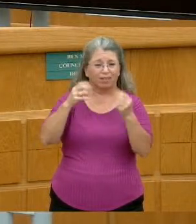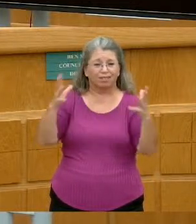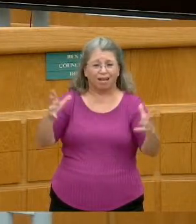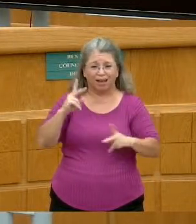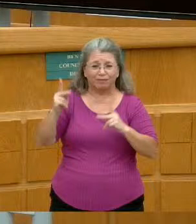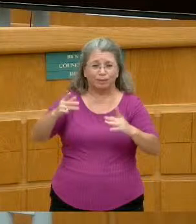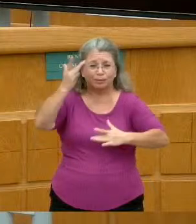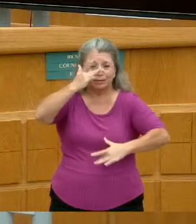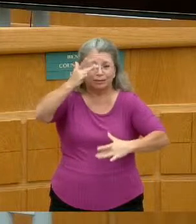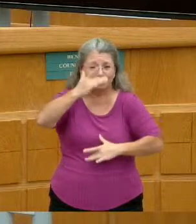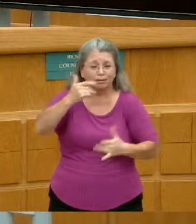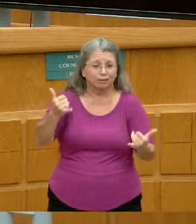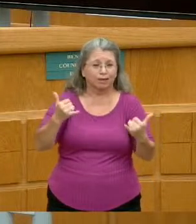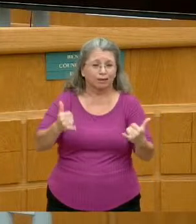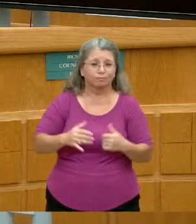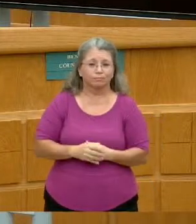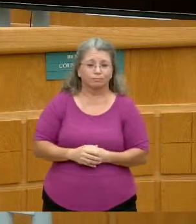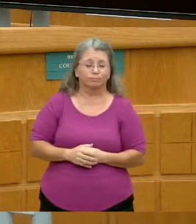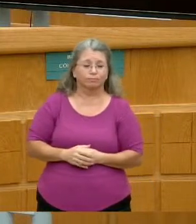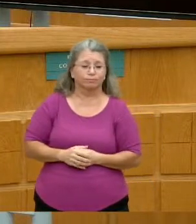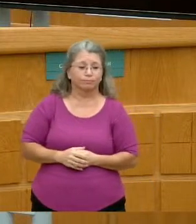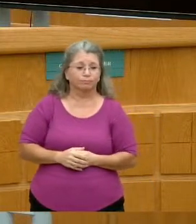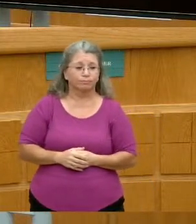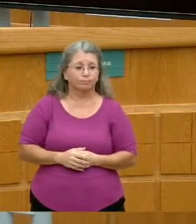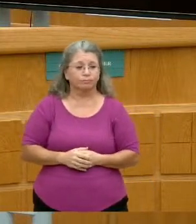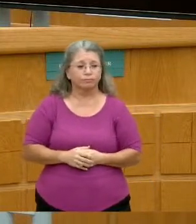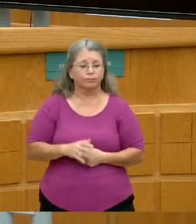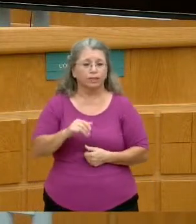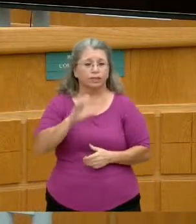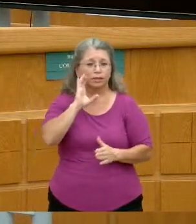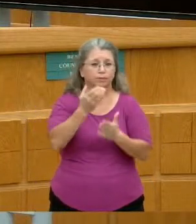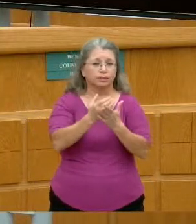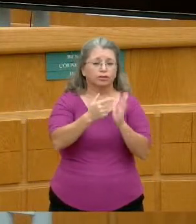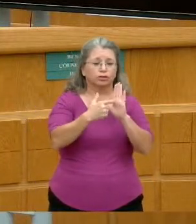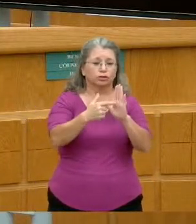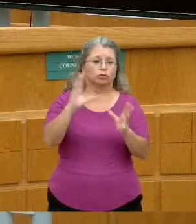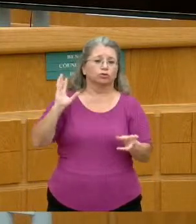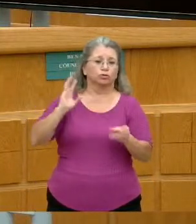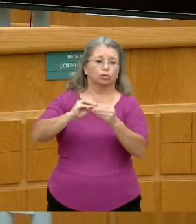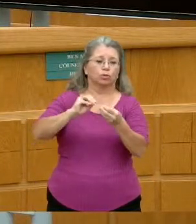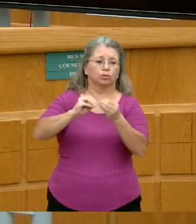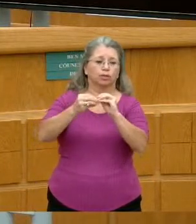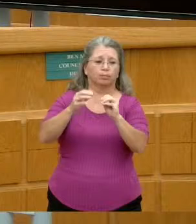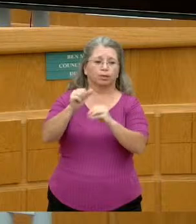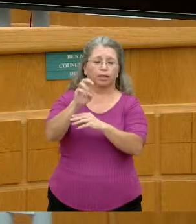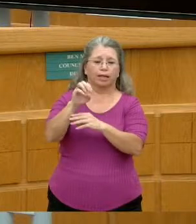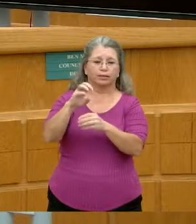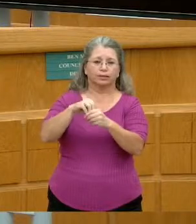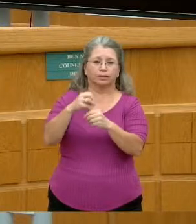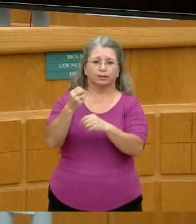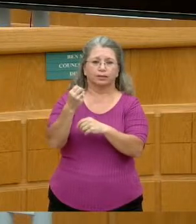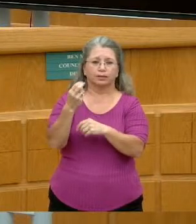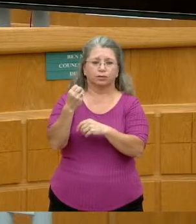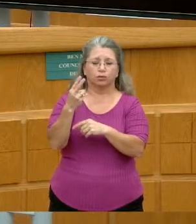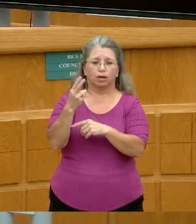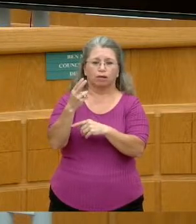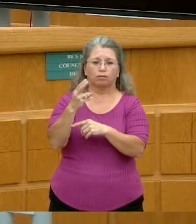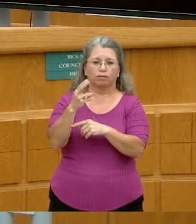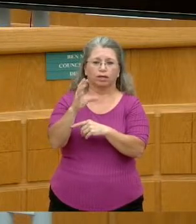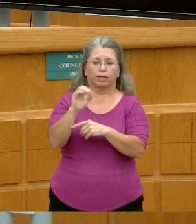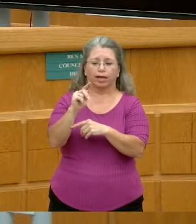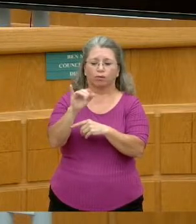now. So this graph shows the total number of cases in the 12-county coastal bend area through